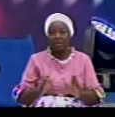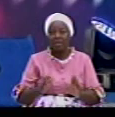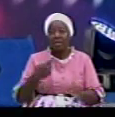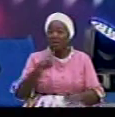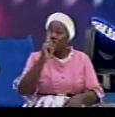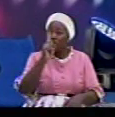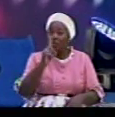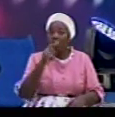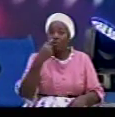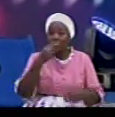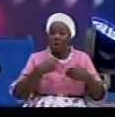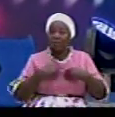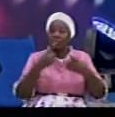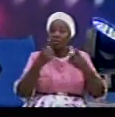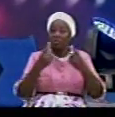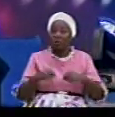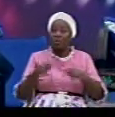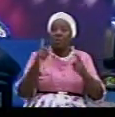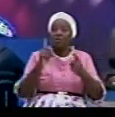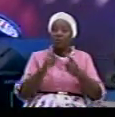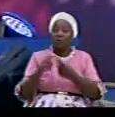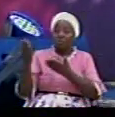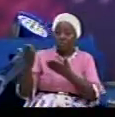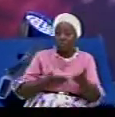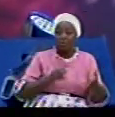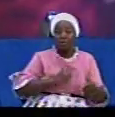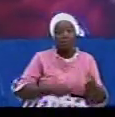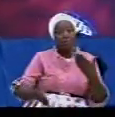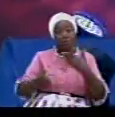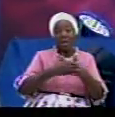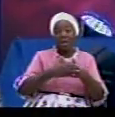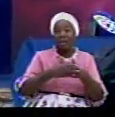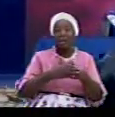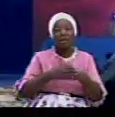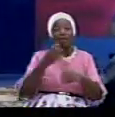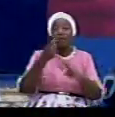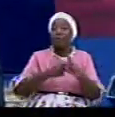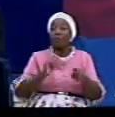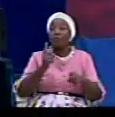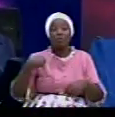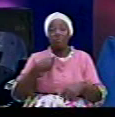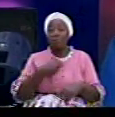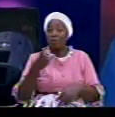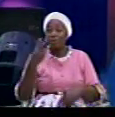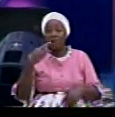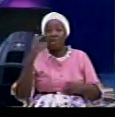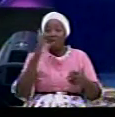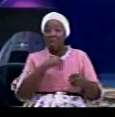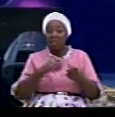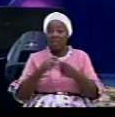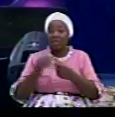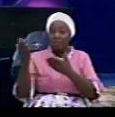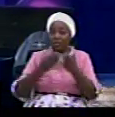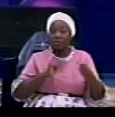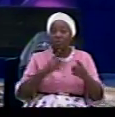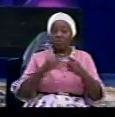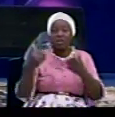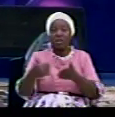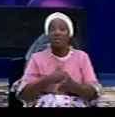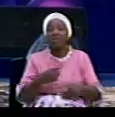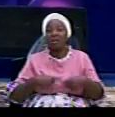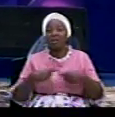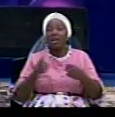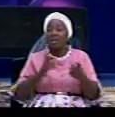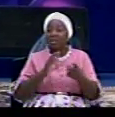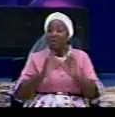has come to bring us back from where we were, and it brings us to a new life. If anyone